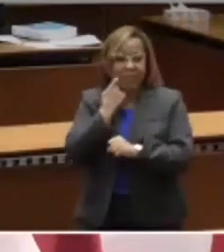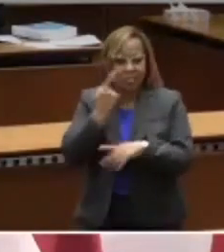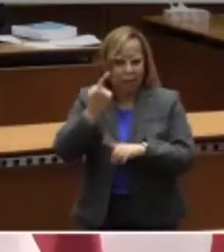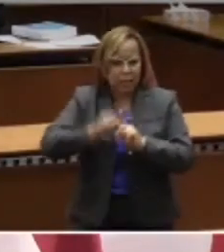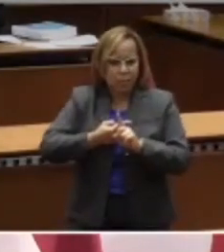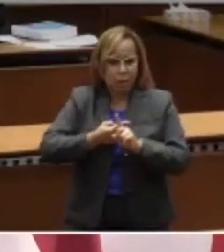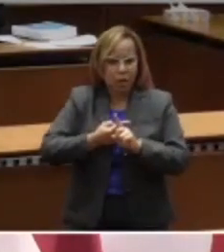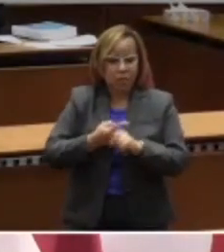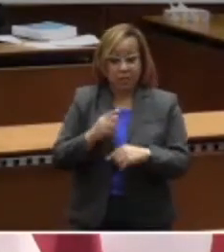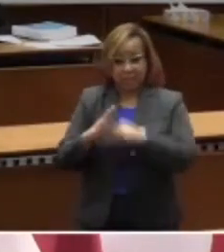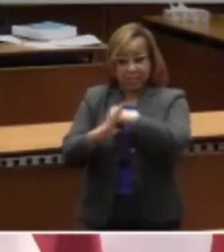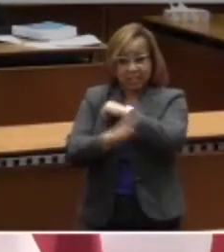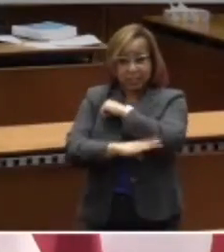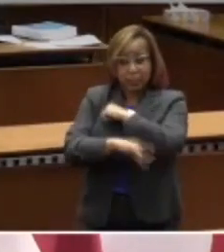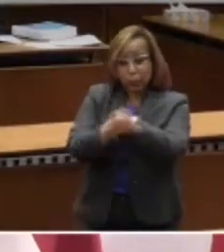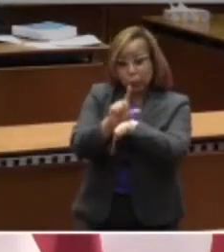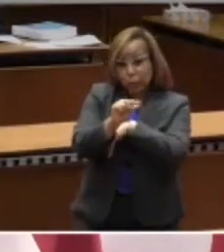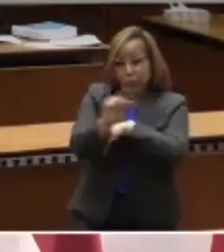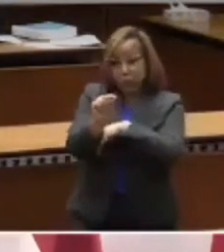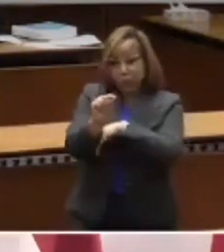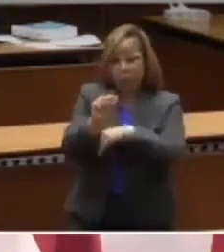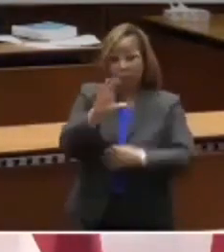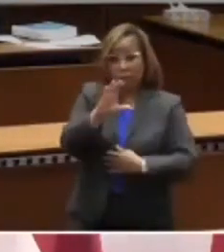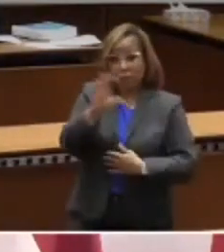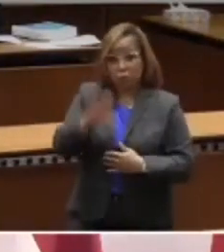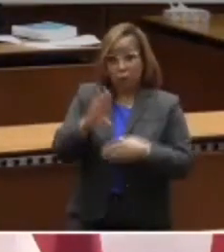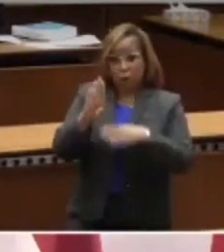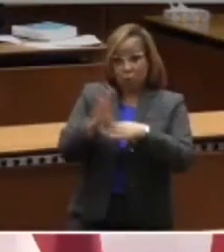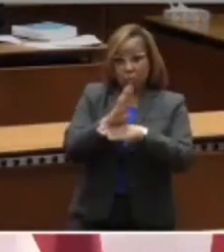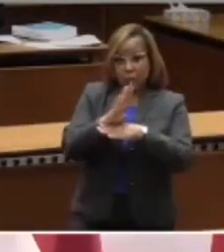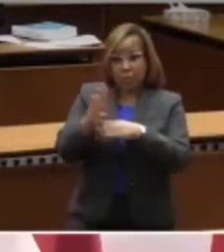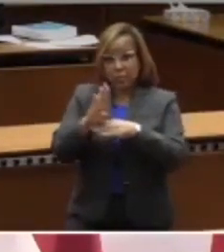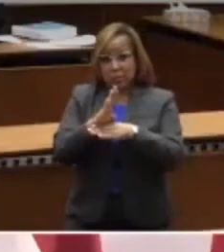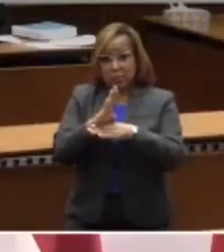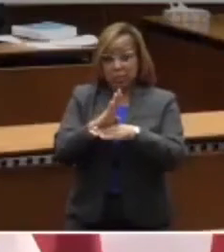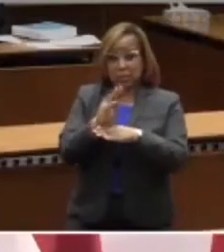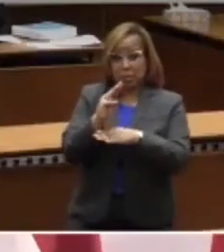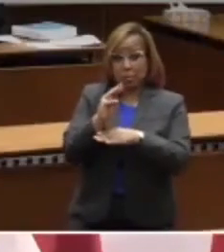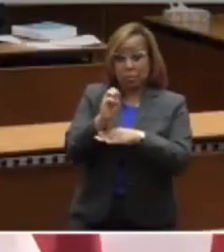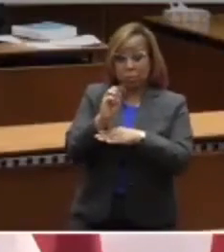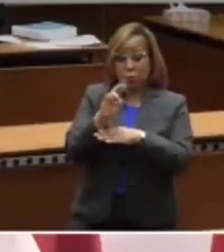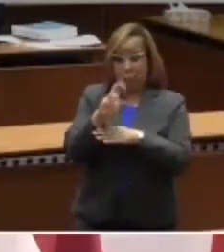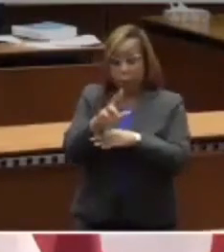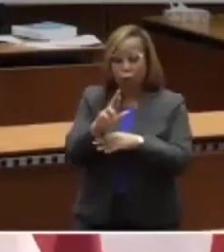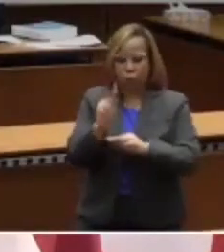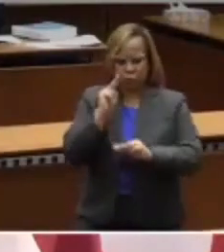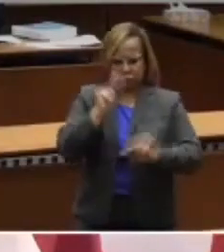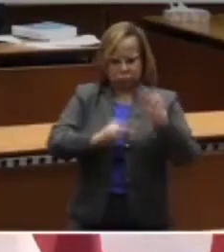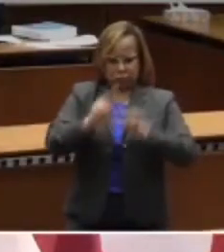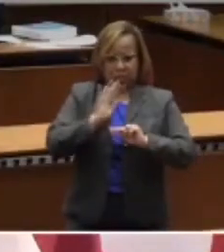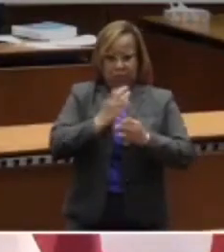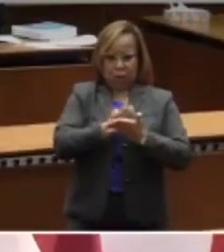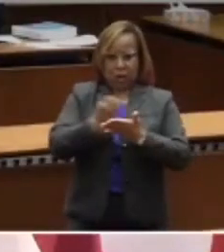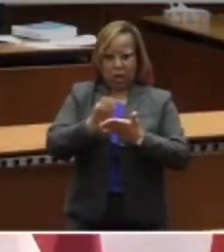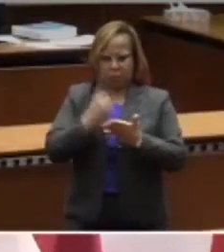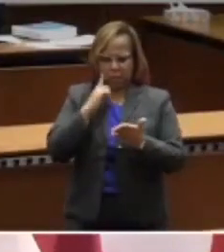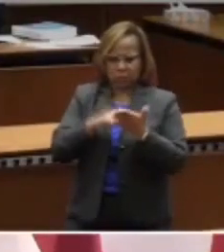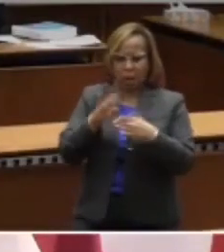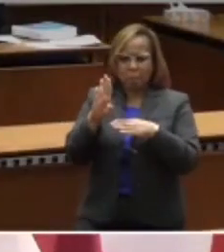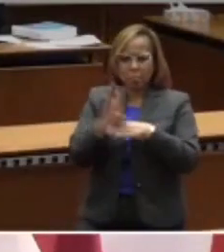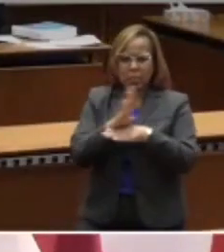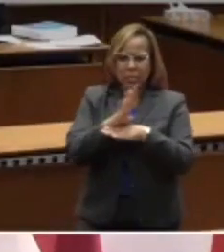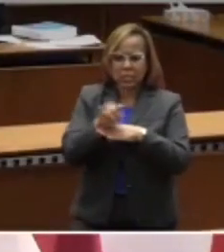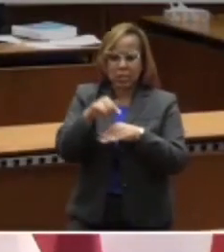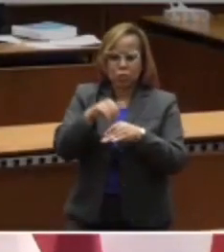month, in September 2020, the Chicago Business Barometer, a regional view of the economy, saw business